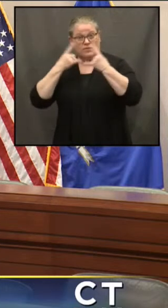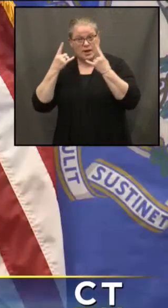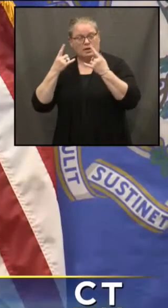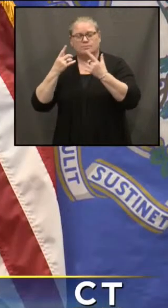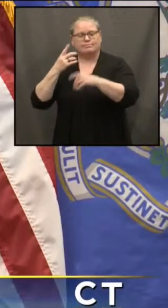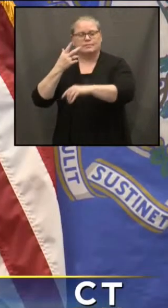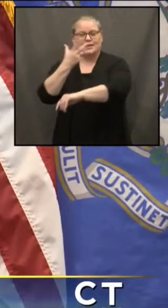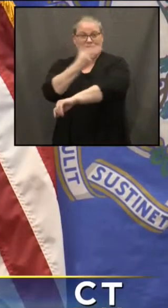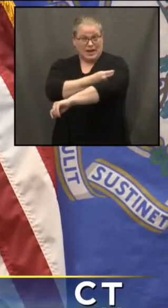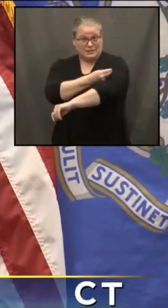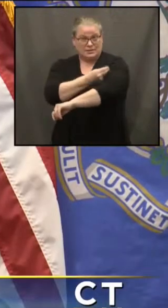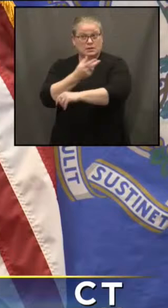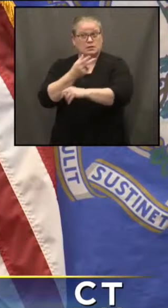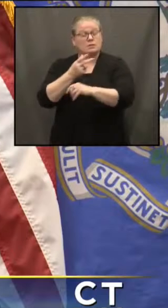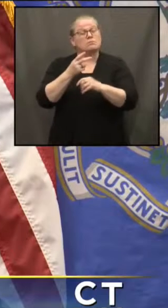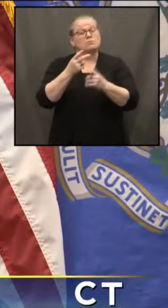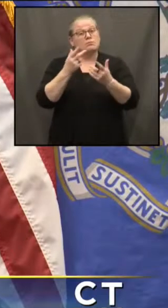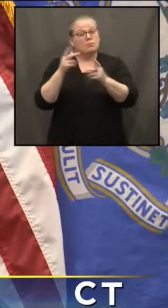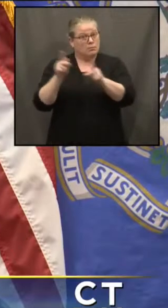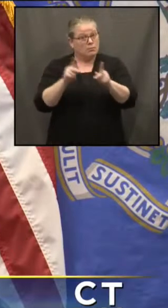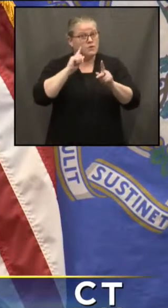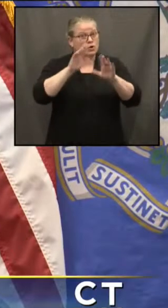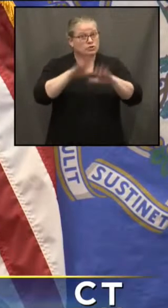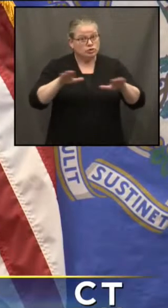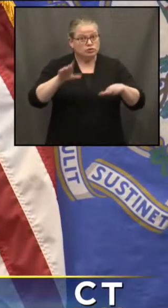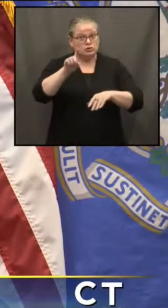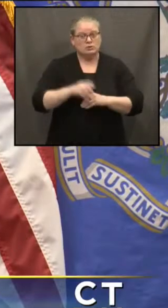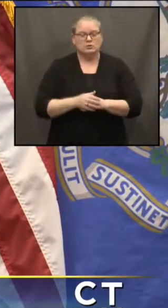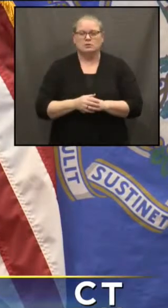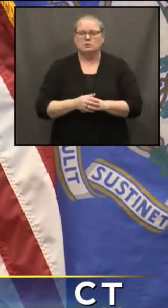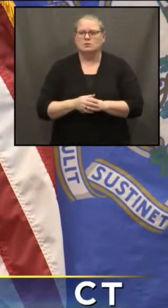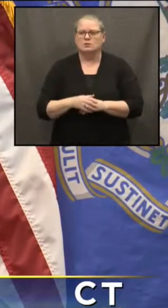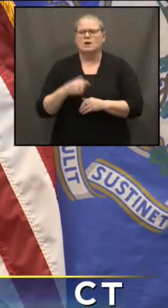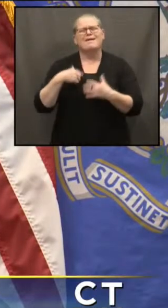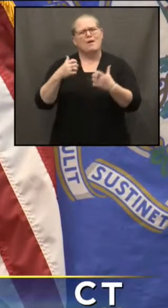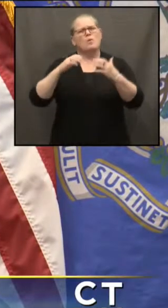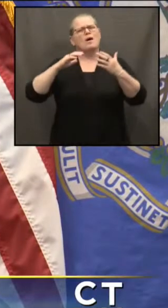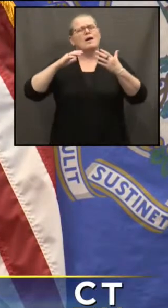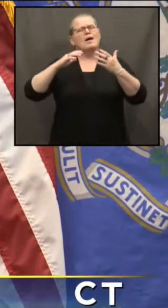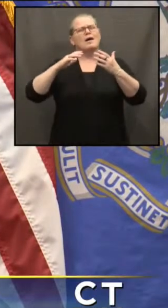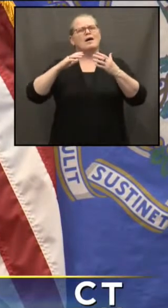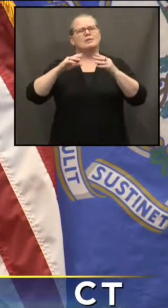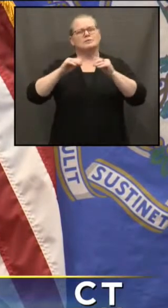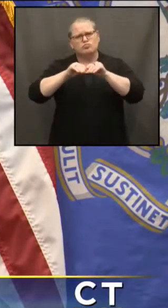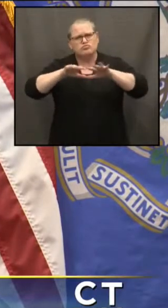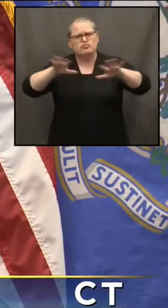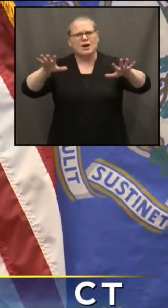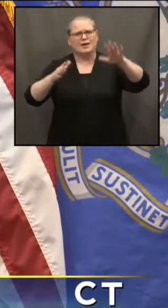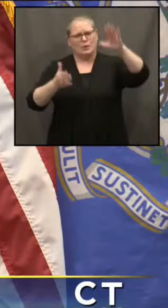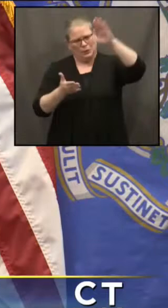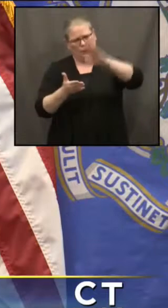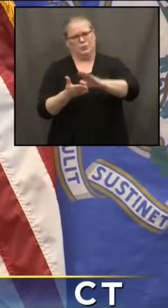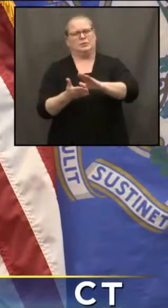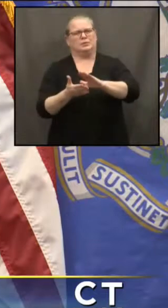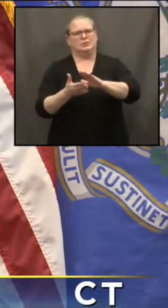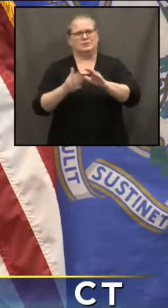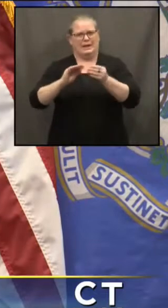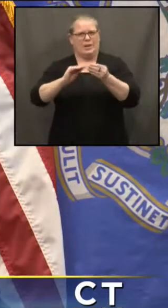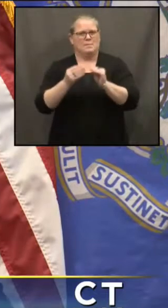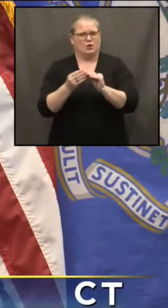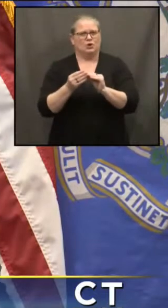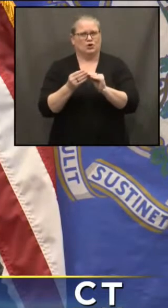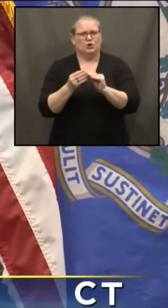Certainly, I want to see the community spread stay low or be lower, especially coming